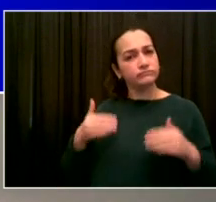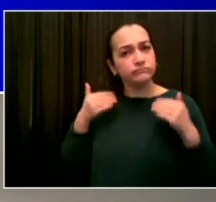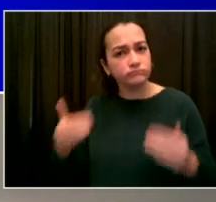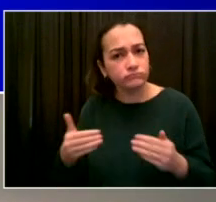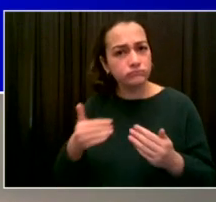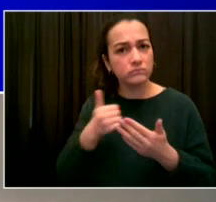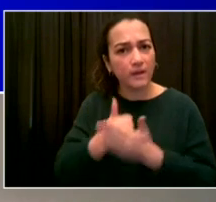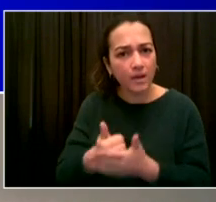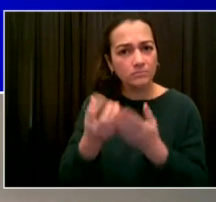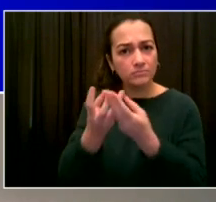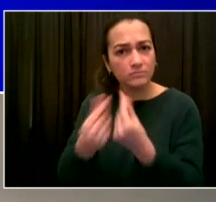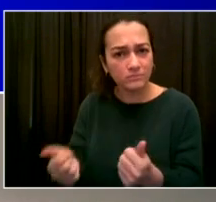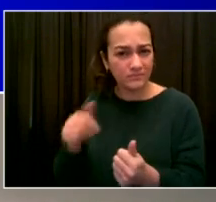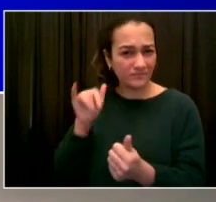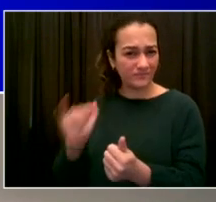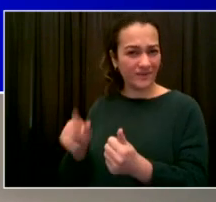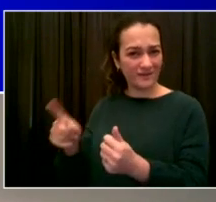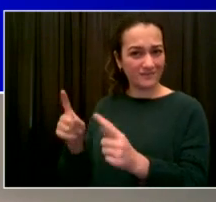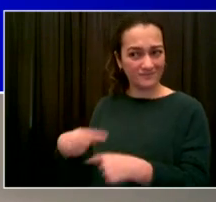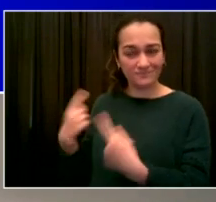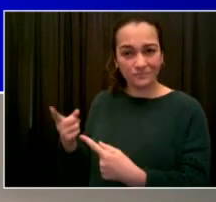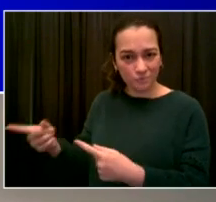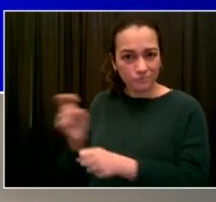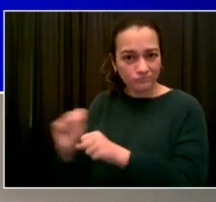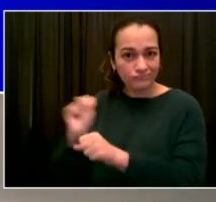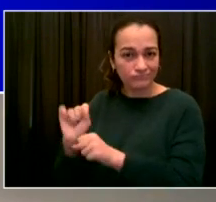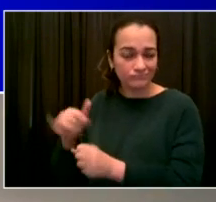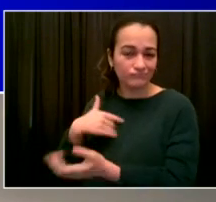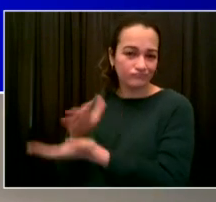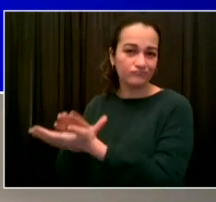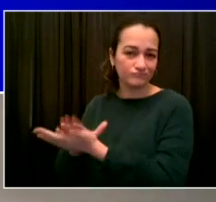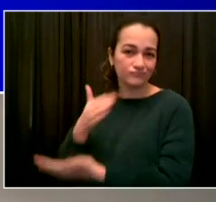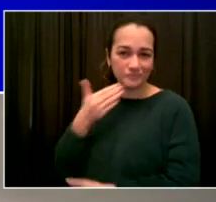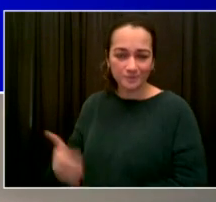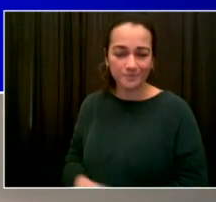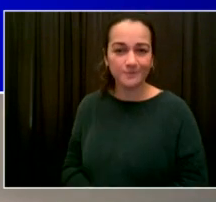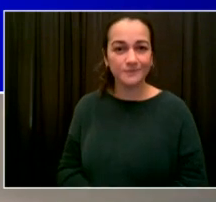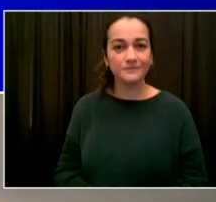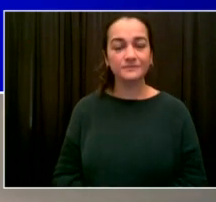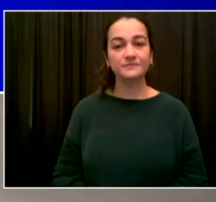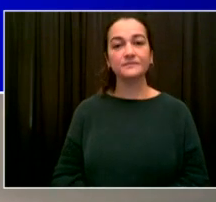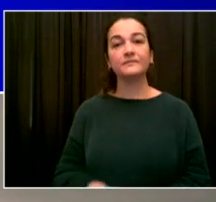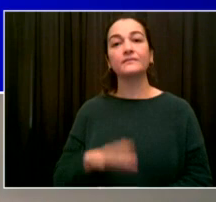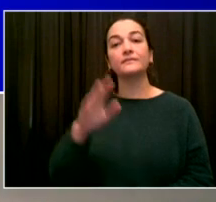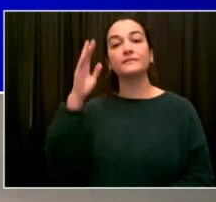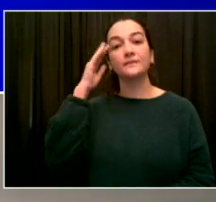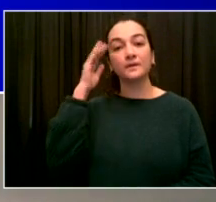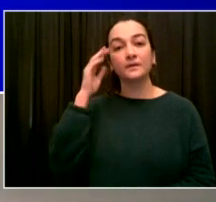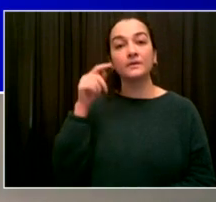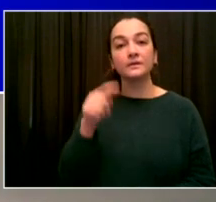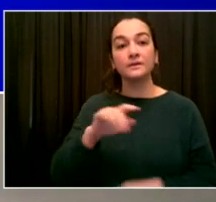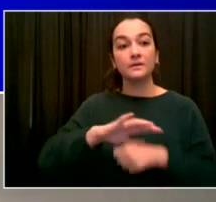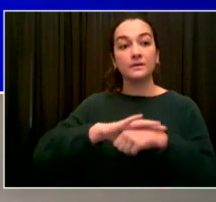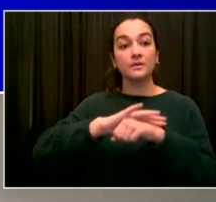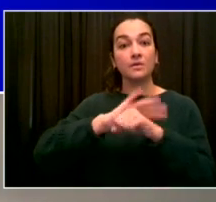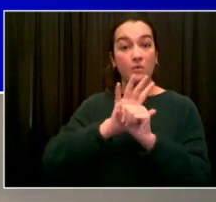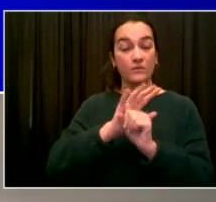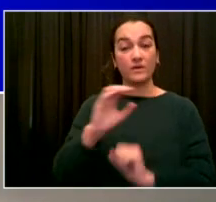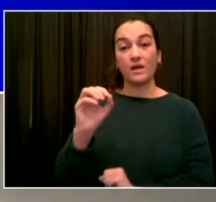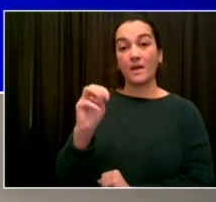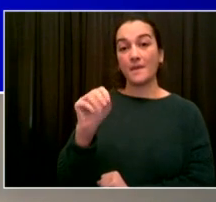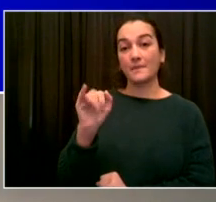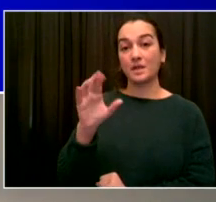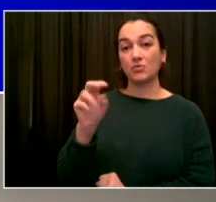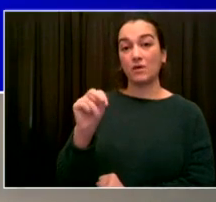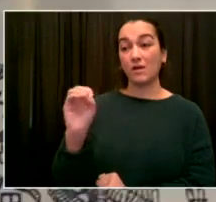time, a brief and intense period of time. But health and hospitals will make sure that they make the right adjustments.